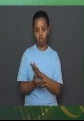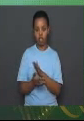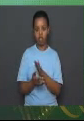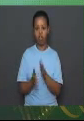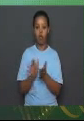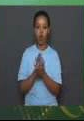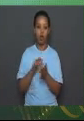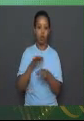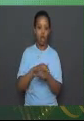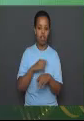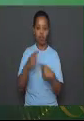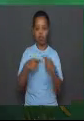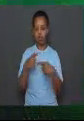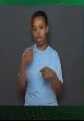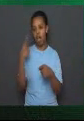the paper.